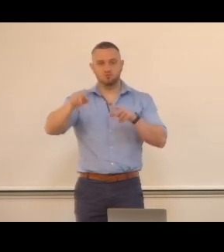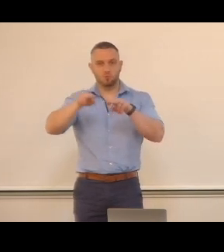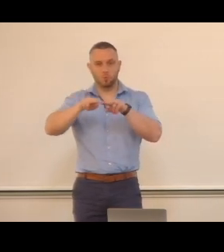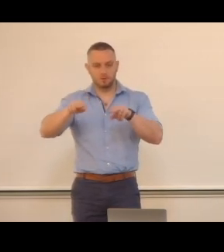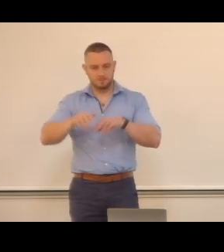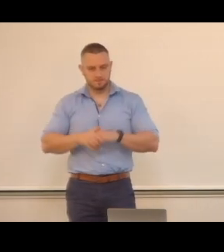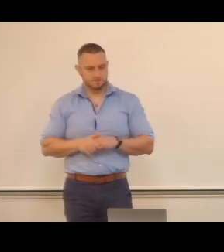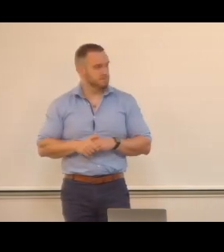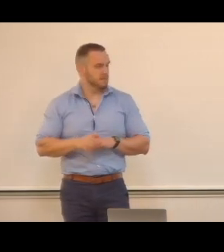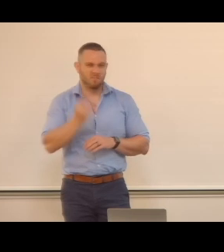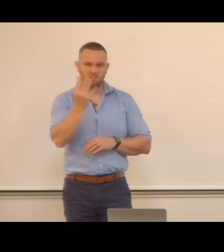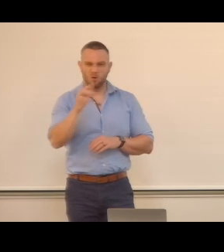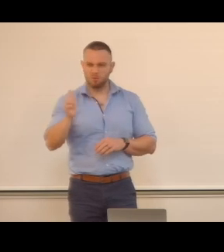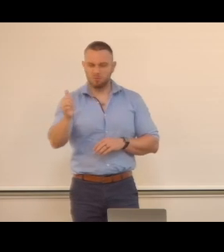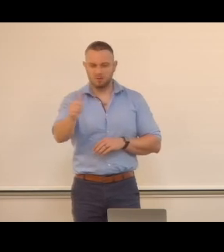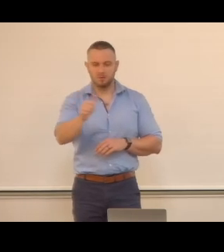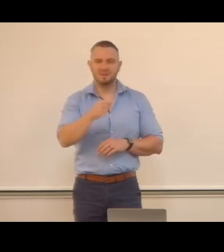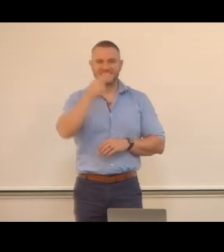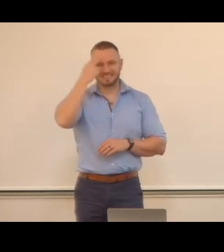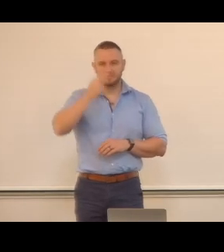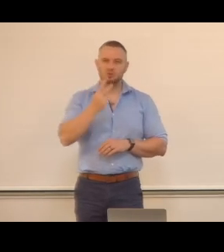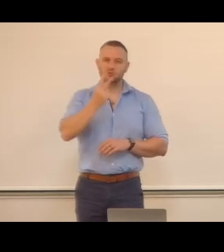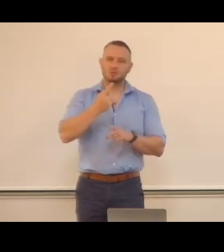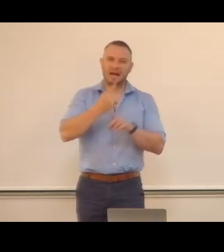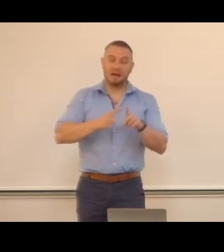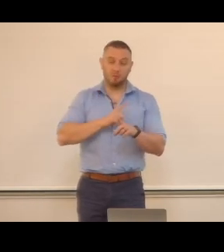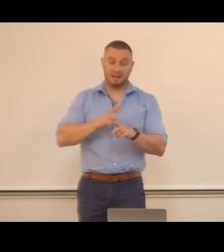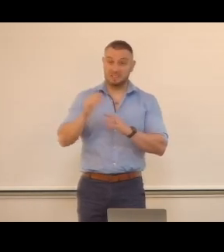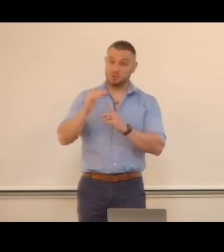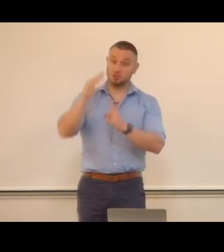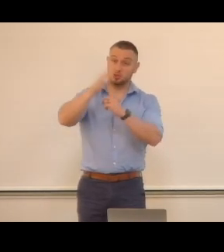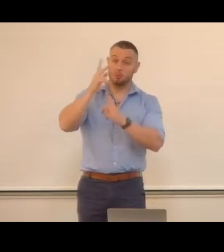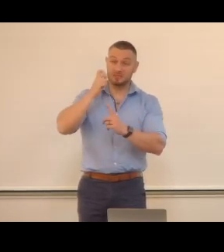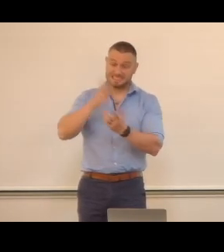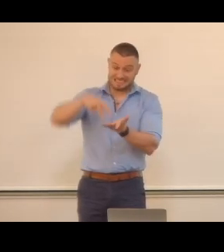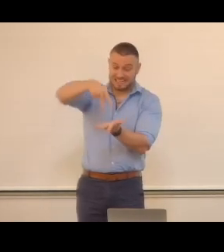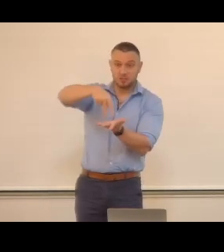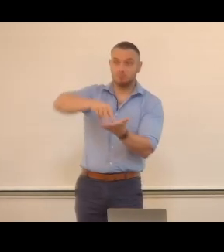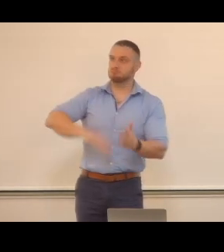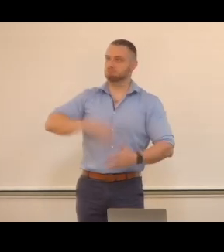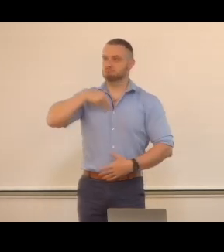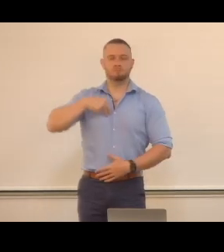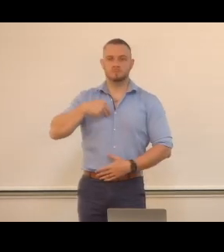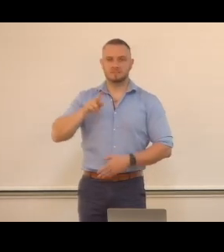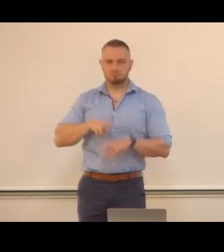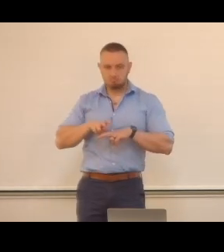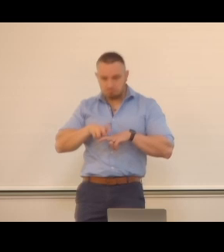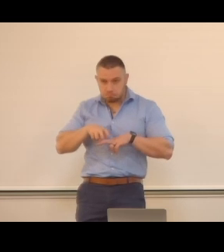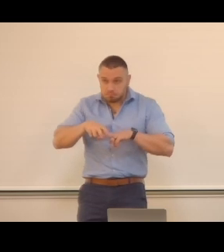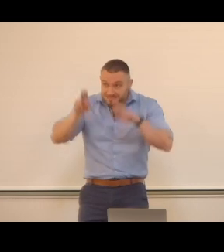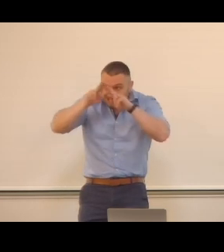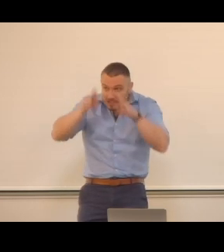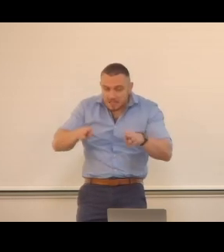around the top. I call it a 2.5-story because you can't stand in the crew quarters. You kind of crawl in. You can sit up in them. It's like being in a